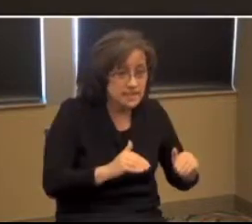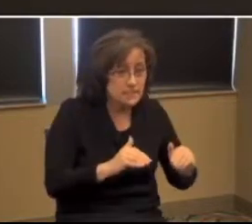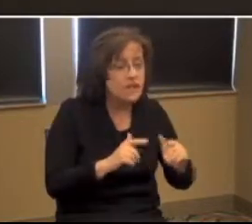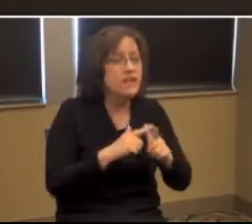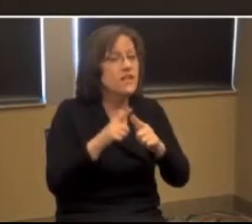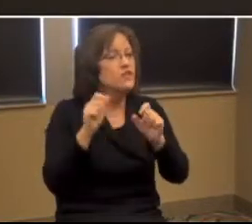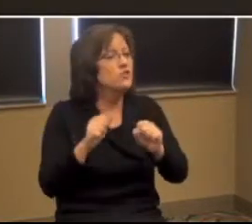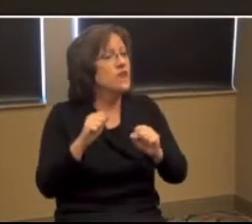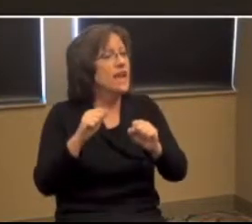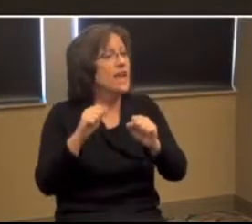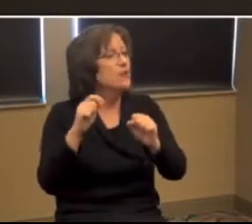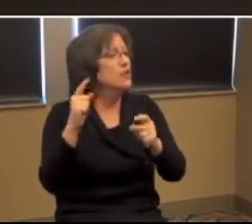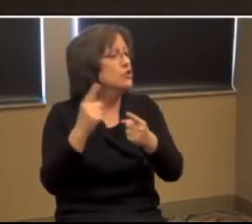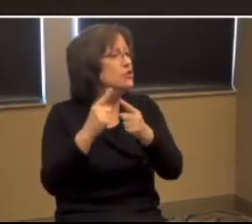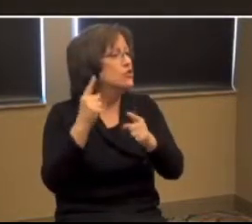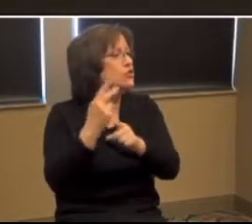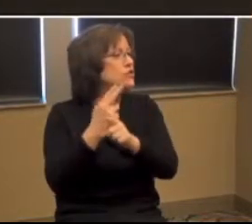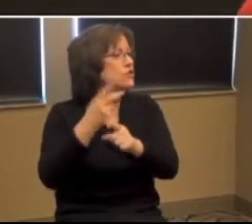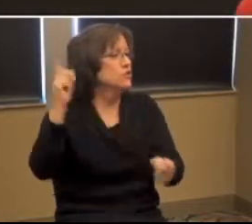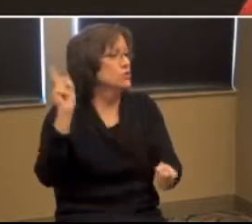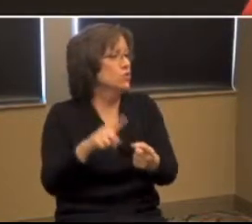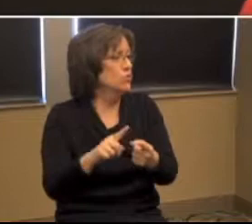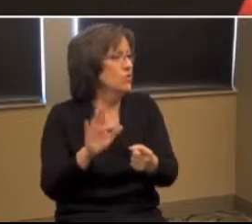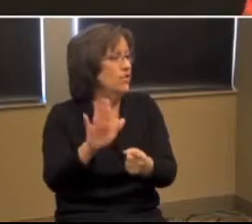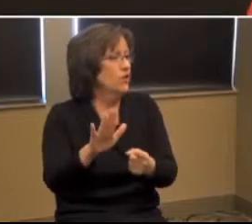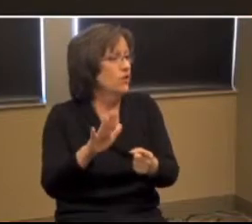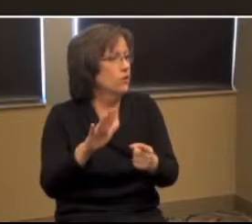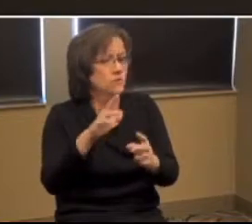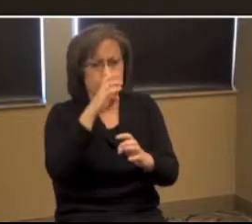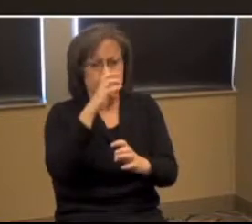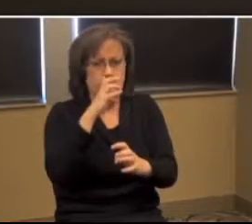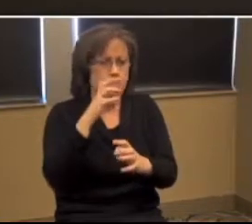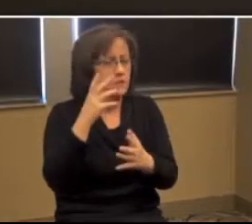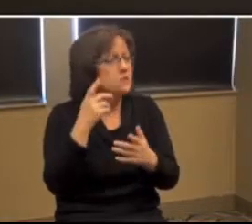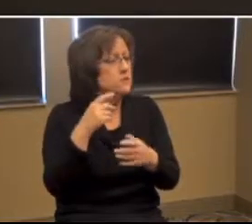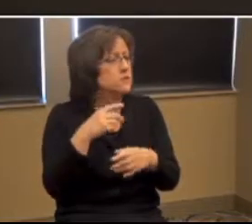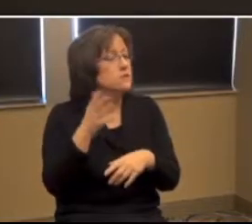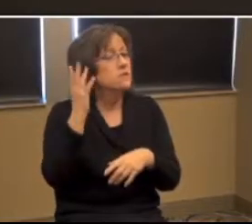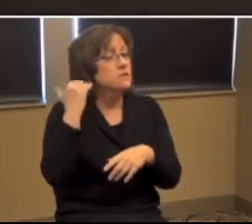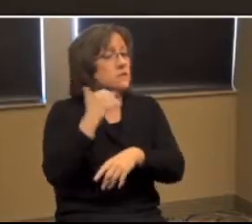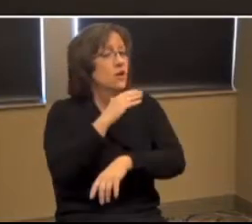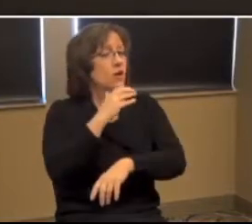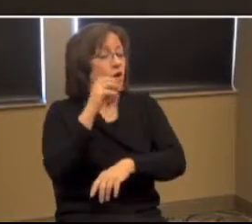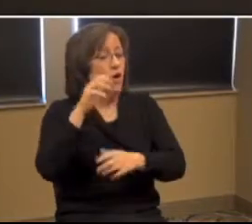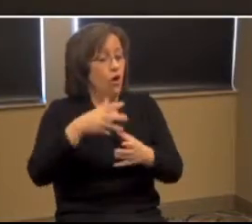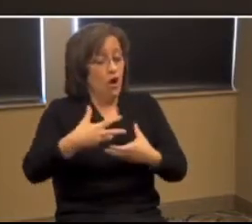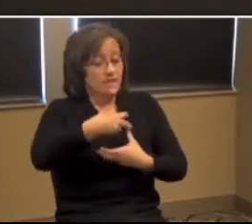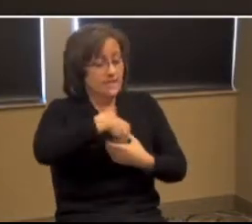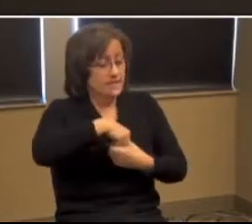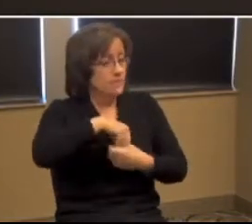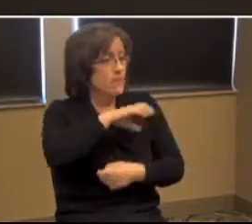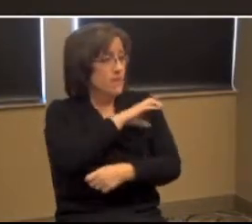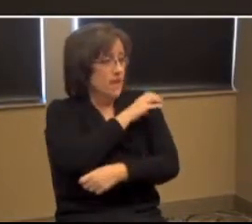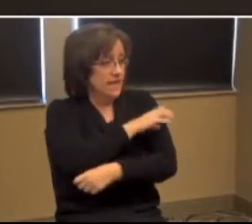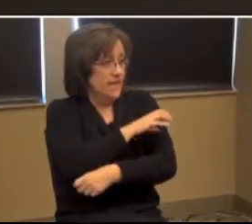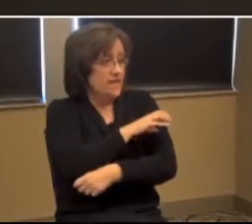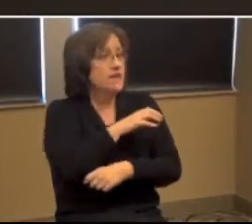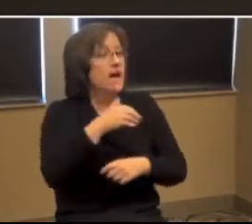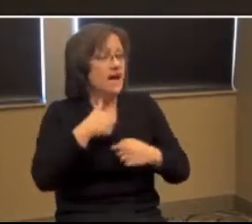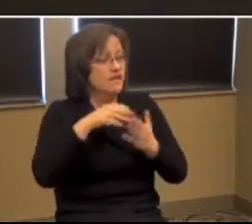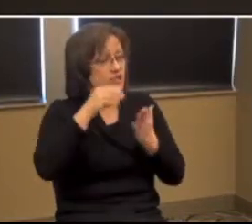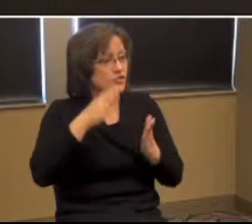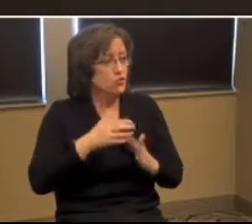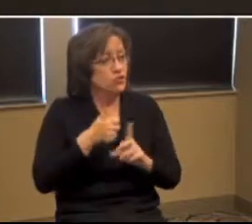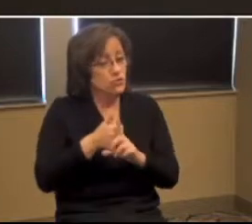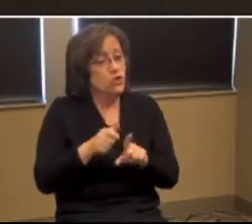that rigidity. I had a student that I worked with in the autism clinic that was deaf with autism, and we used to,